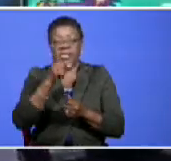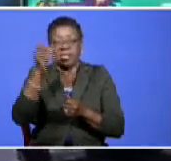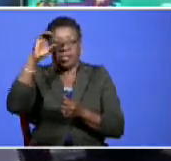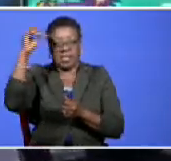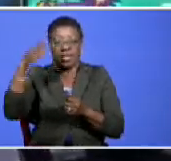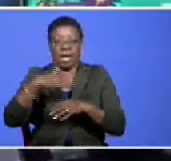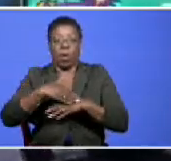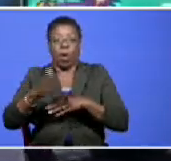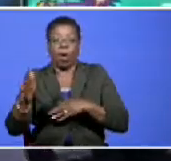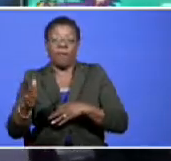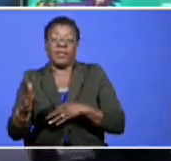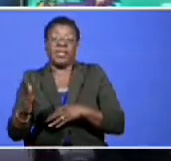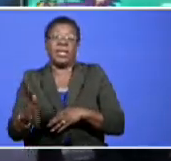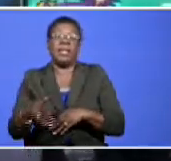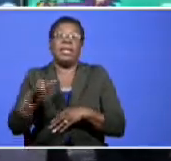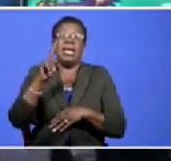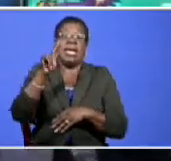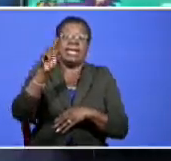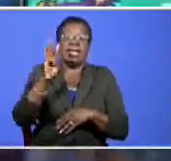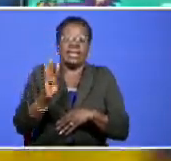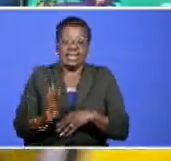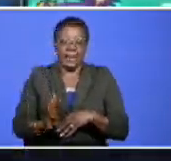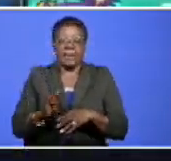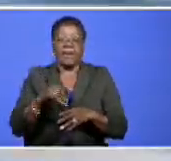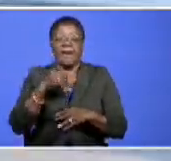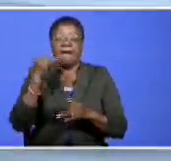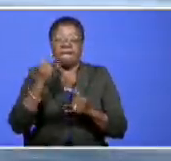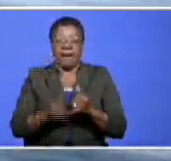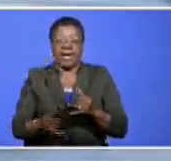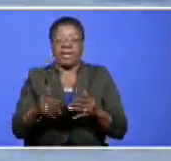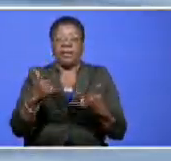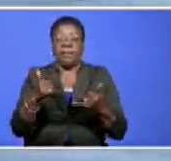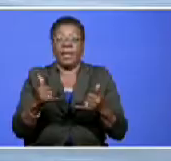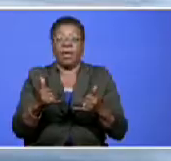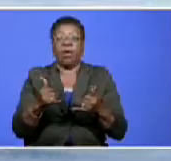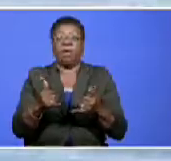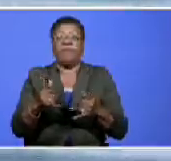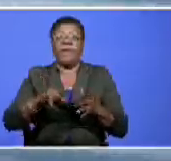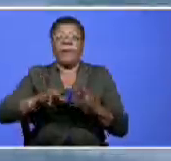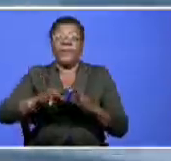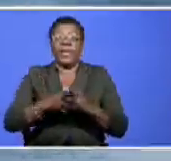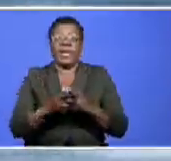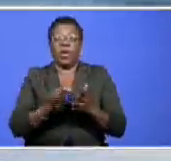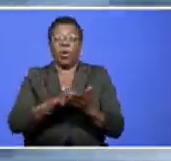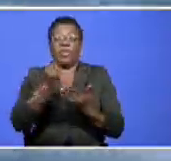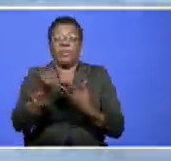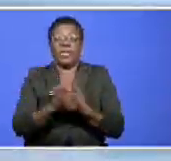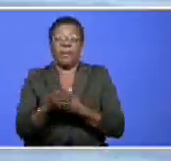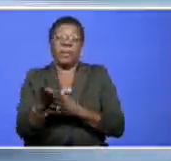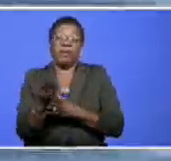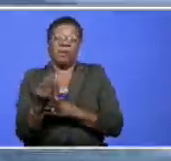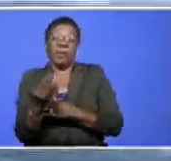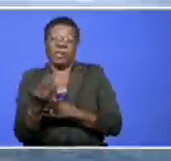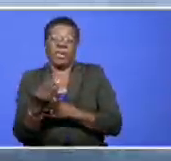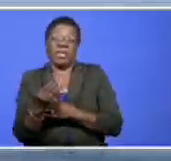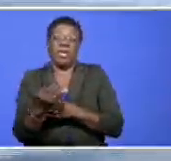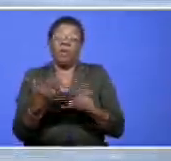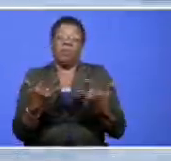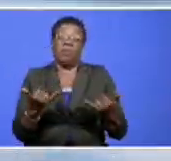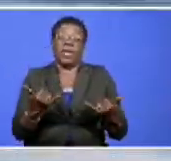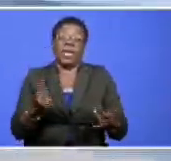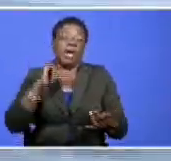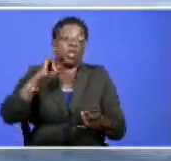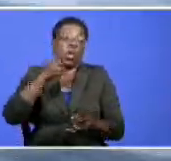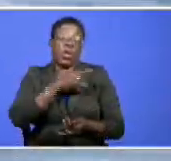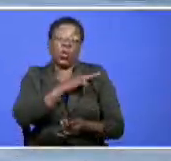the semifinal round, which begins on September 17th. That means JONQUEL has a bit more time to focus on hurricane relief efforts for her